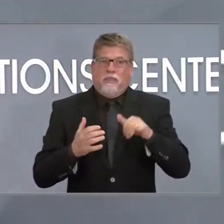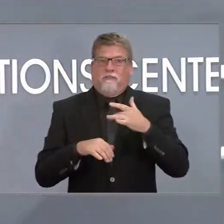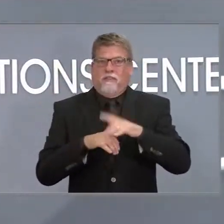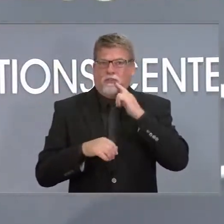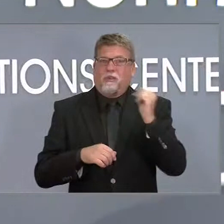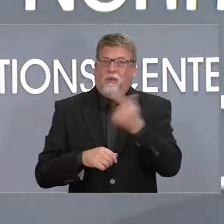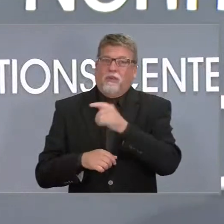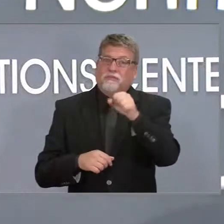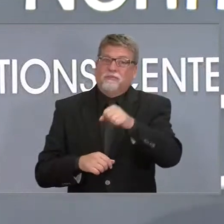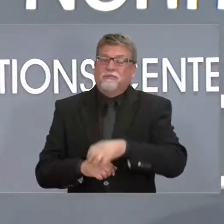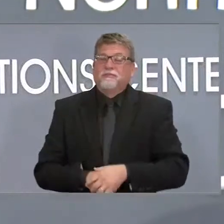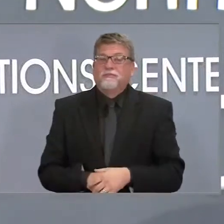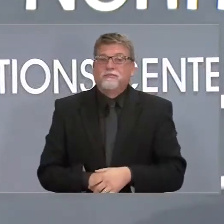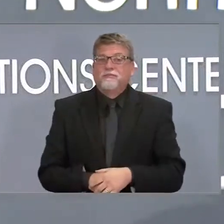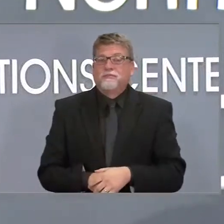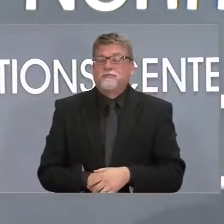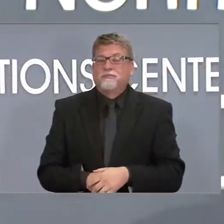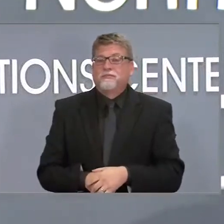Next question, please.